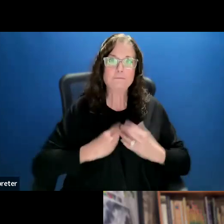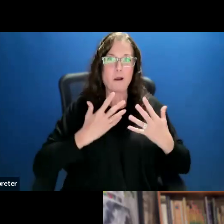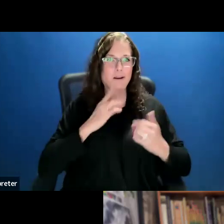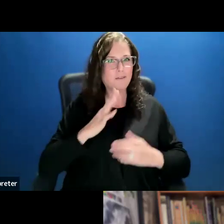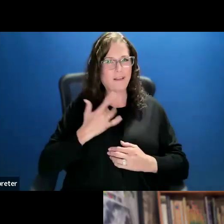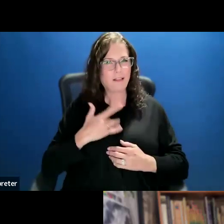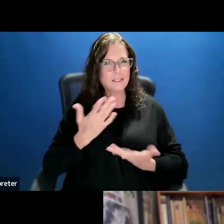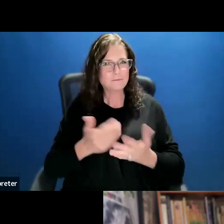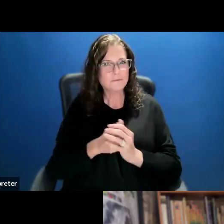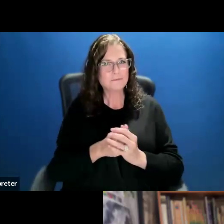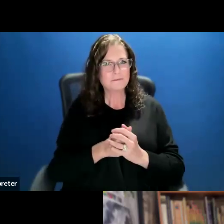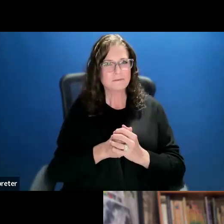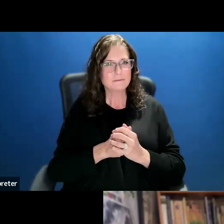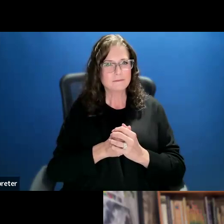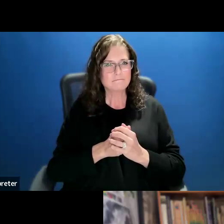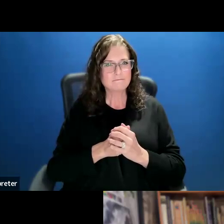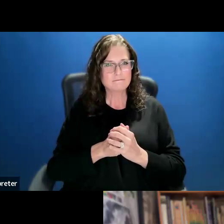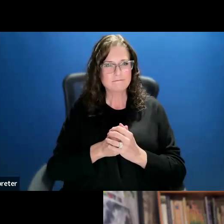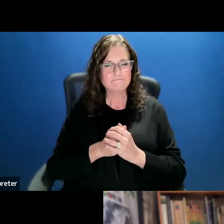feeling.